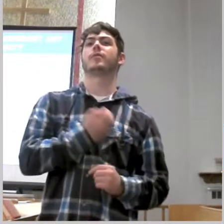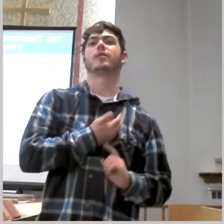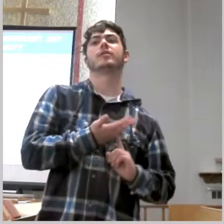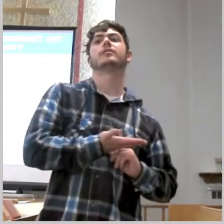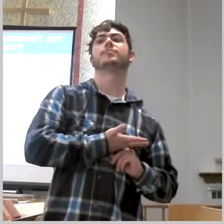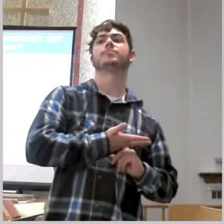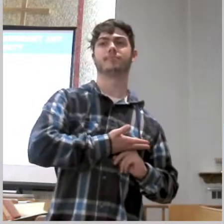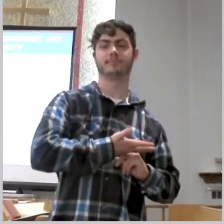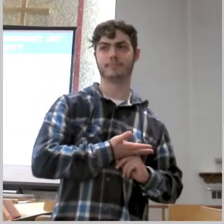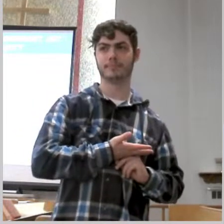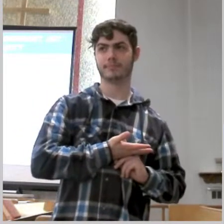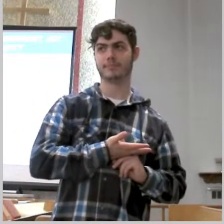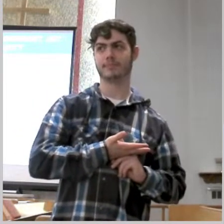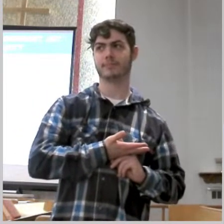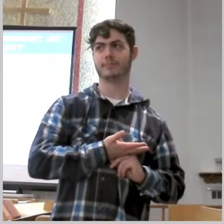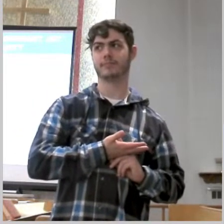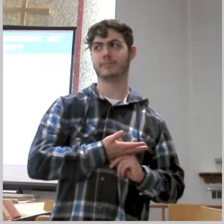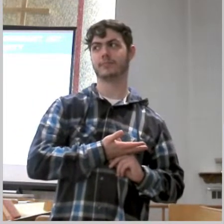fleshly